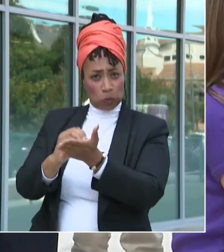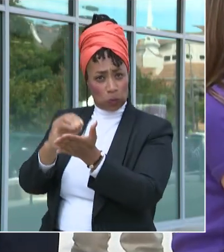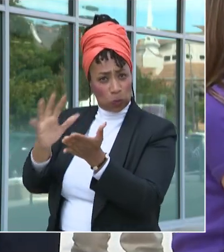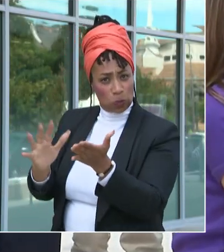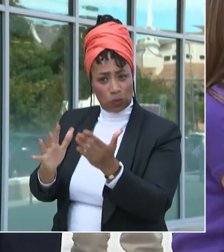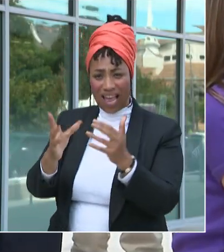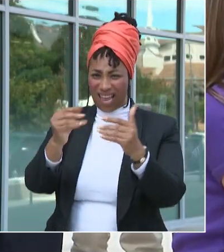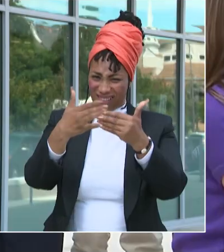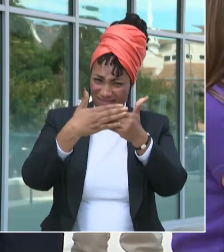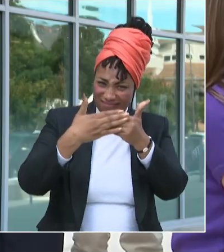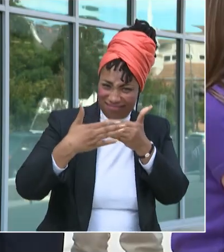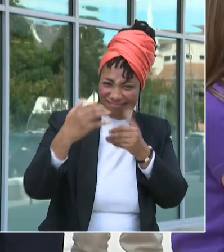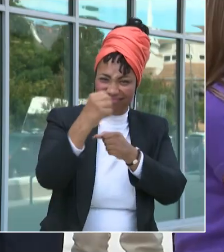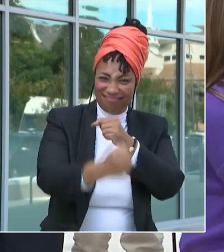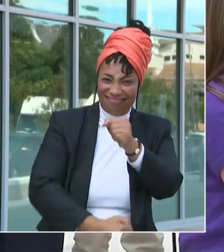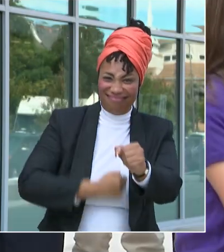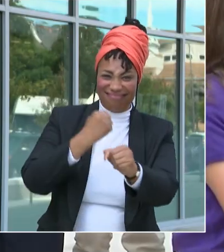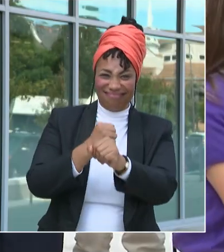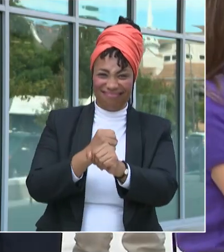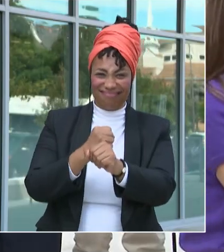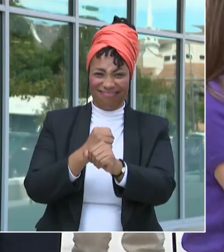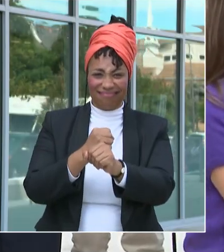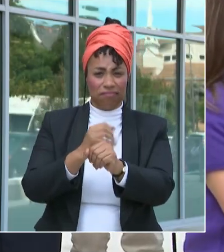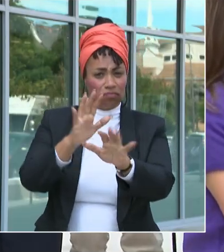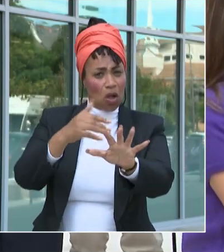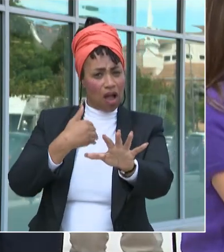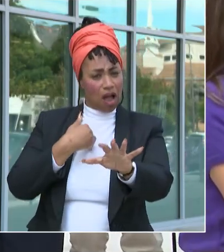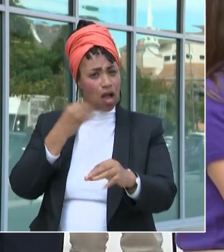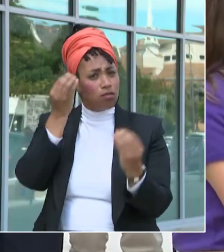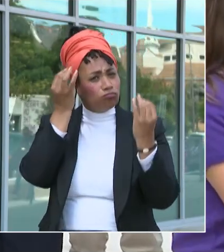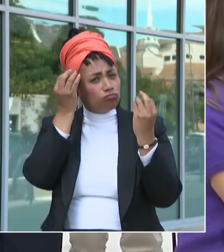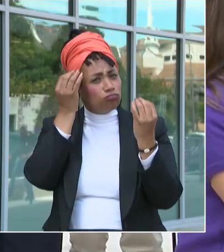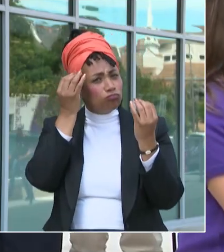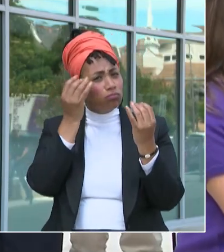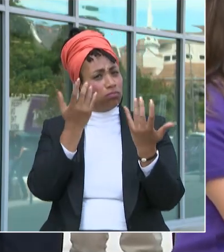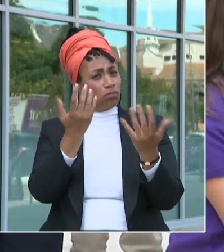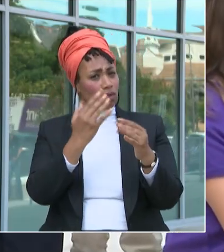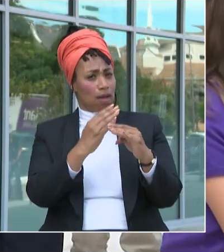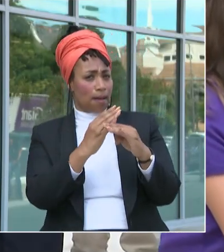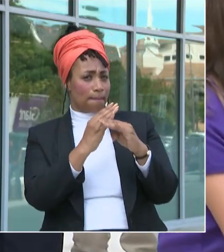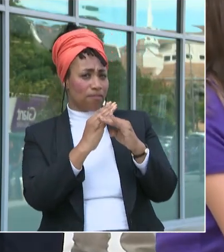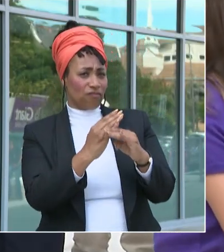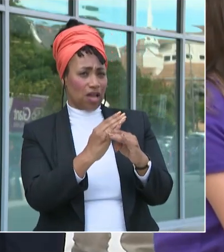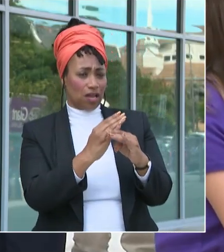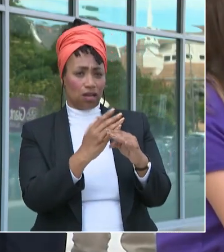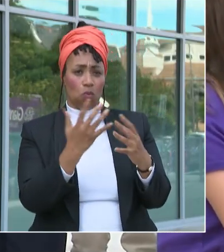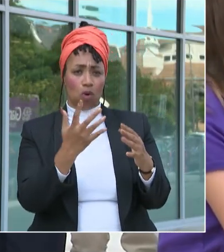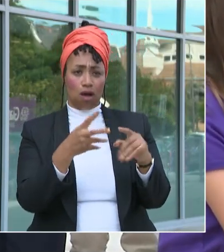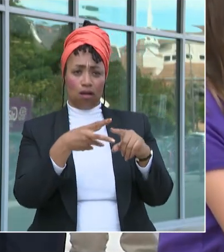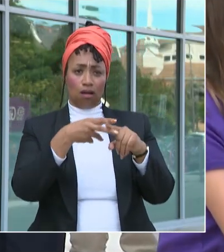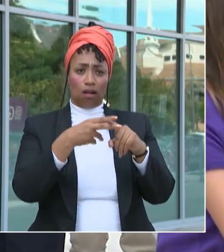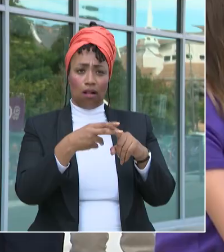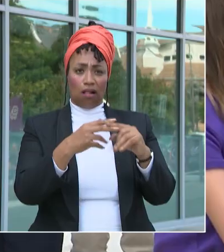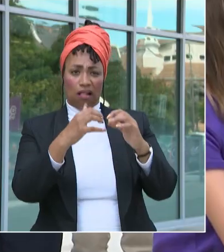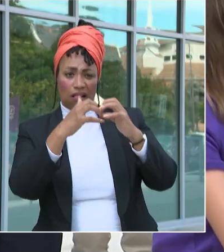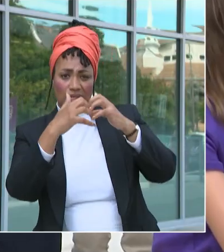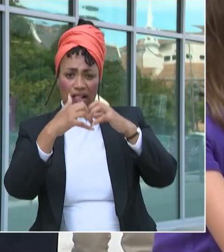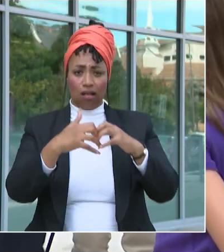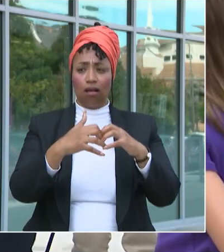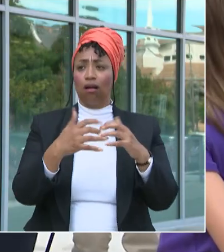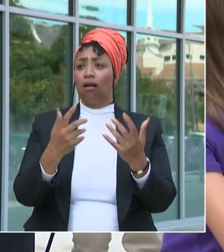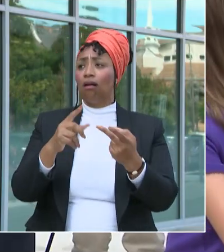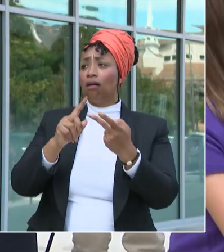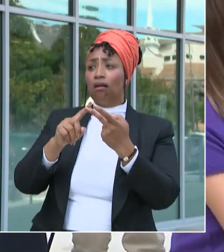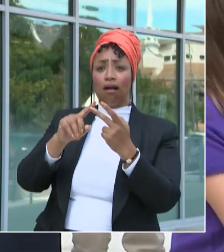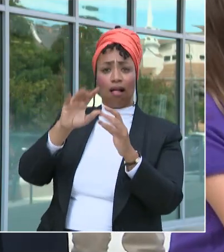in preventative maintenance and climate resilience. Our schools are the beating hearts of our communities. They are where families entrust educators with their